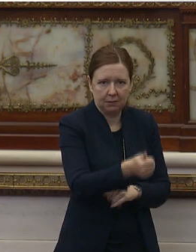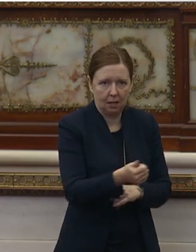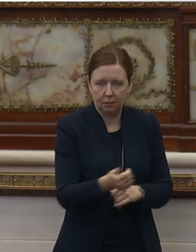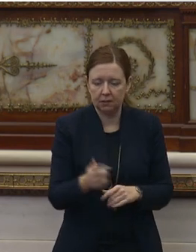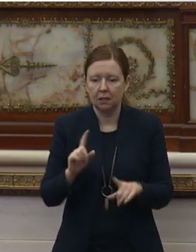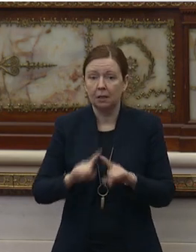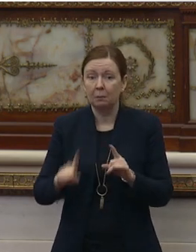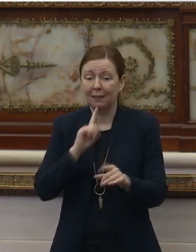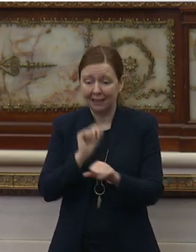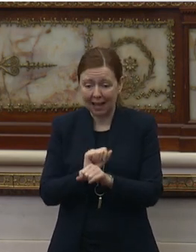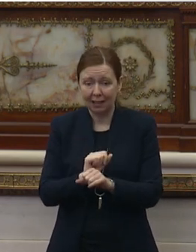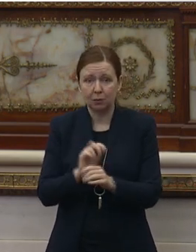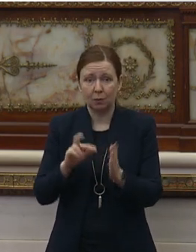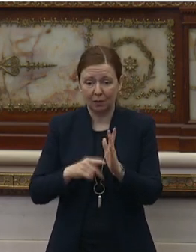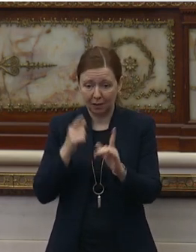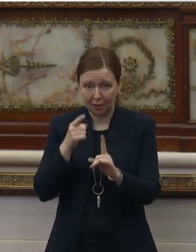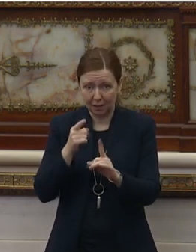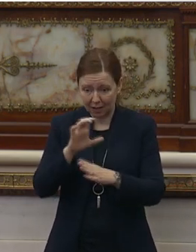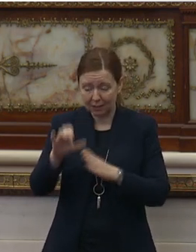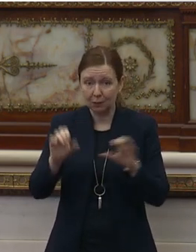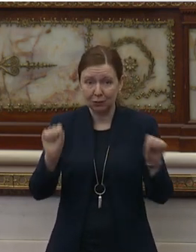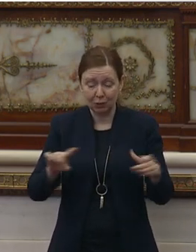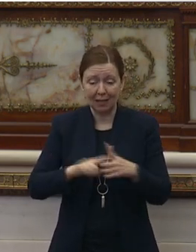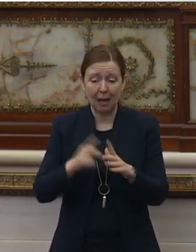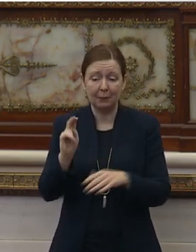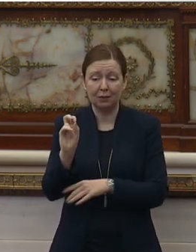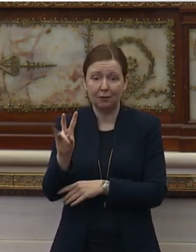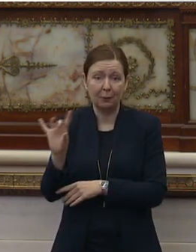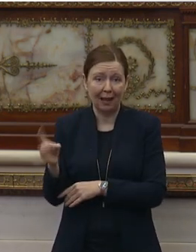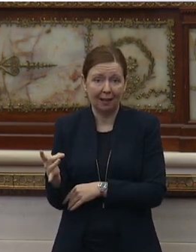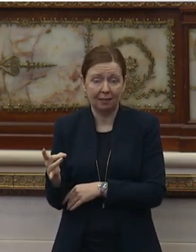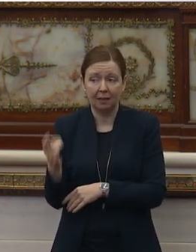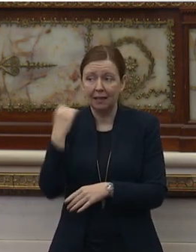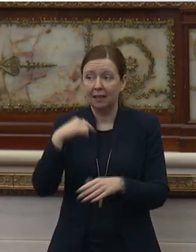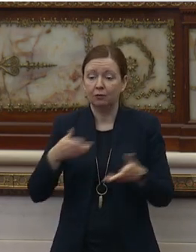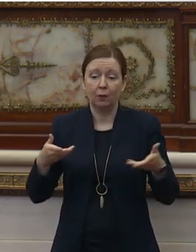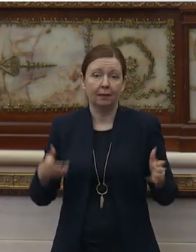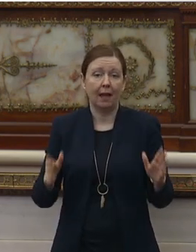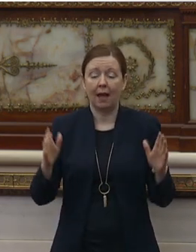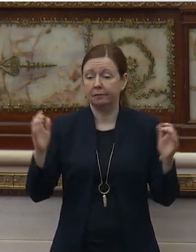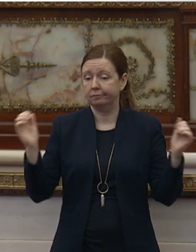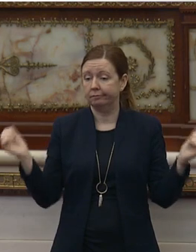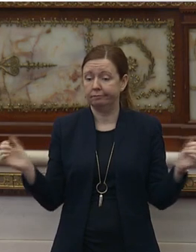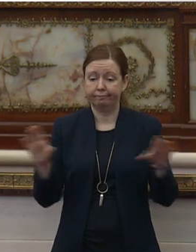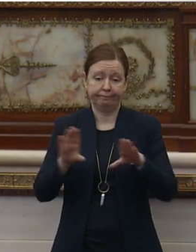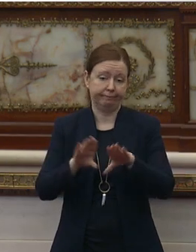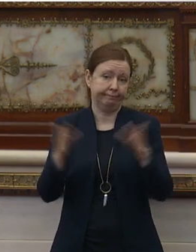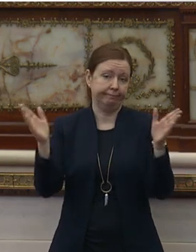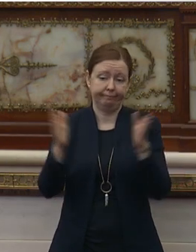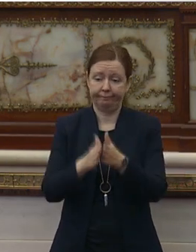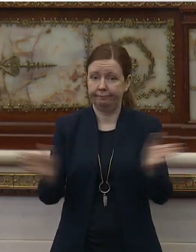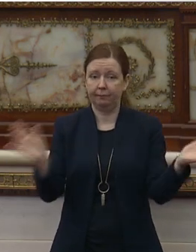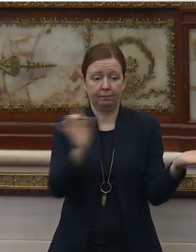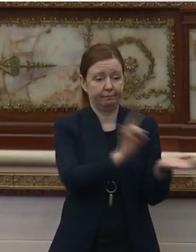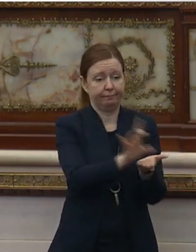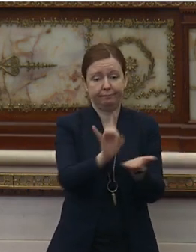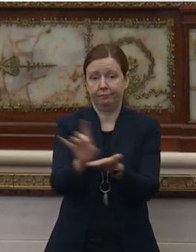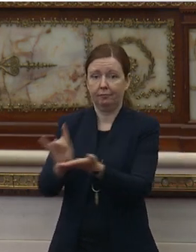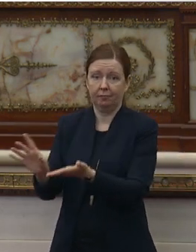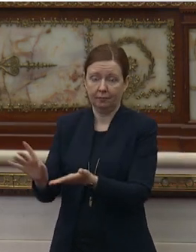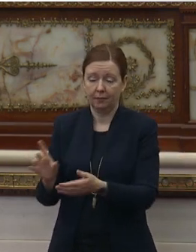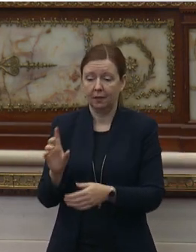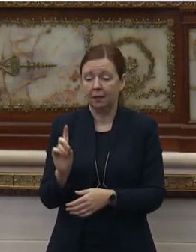unintended consequences could occur starting November 8th if we let the floodgates go in the middle of this pandemic. Dr.